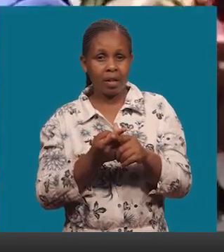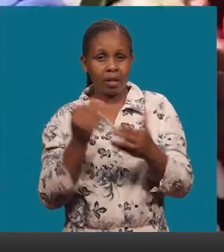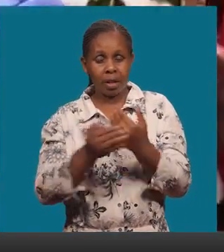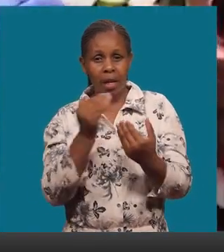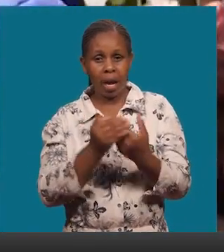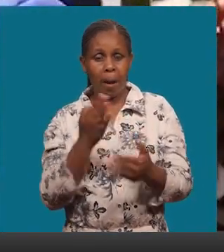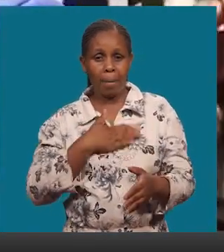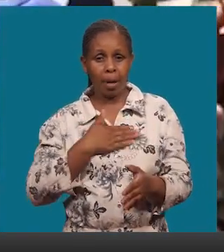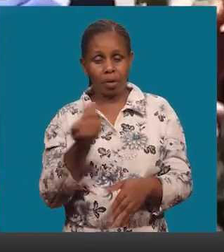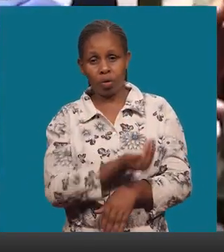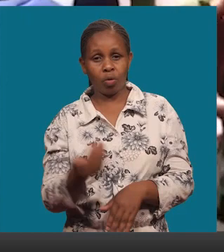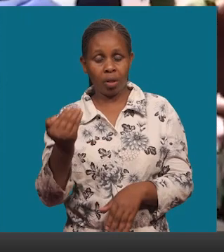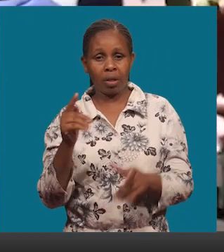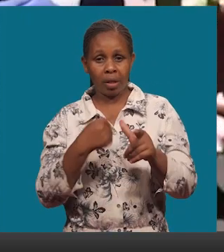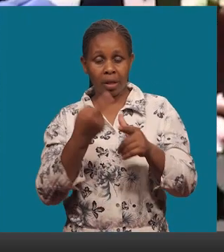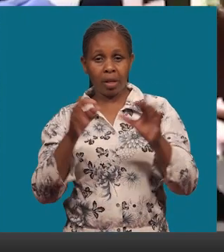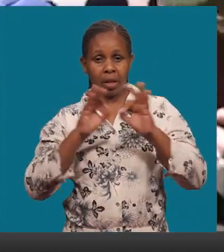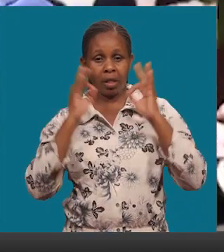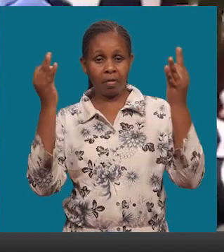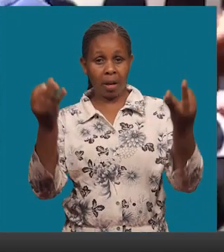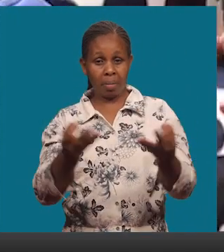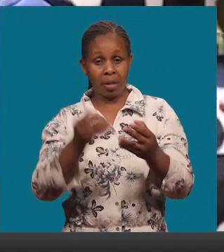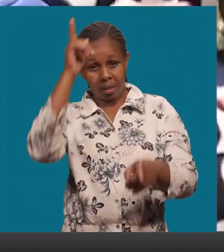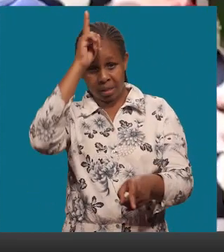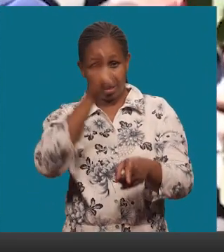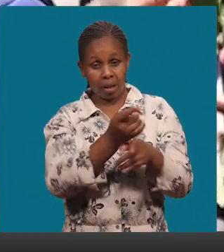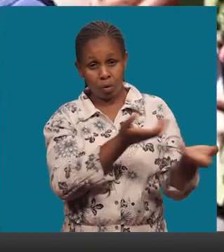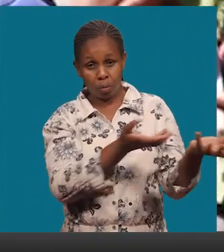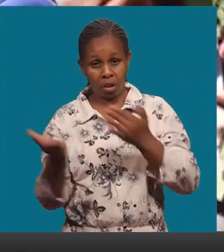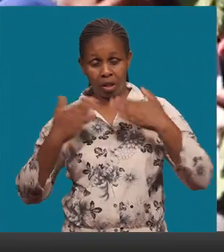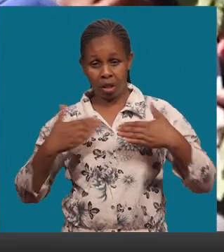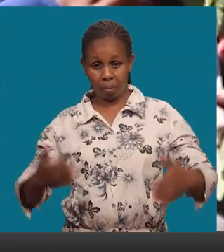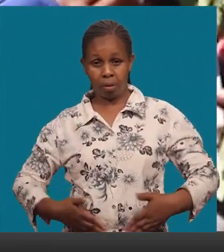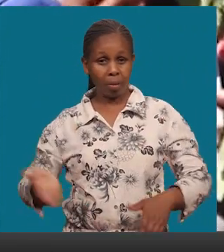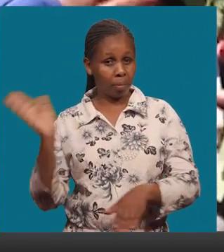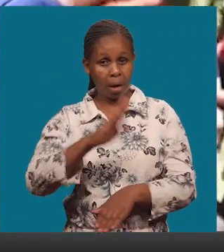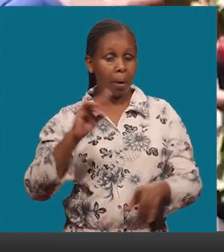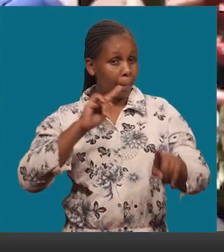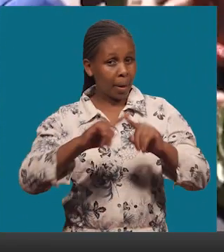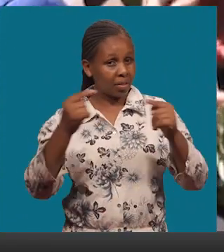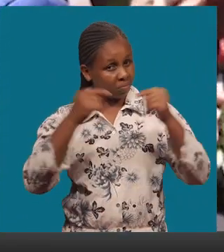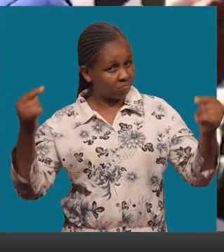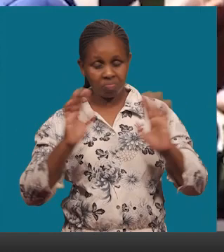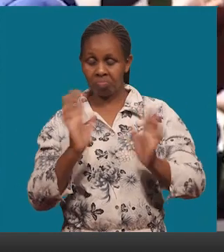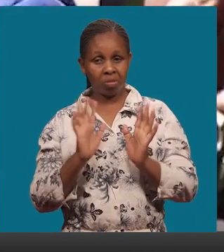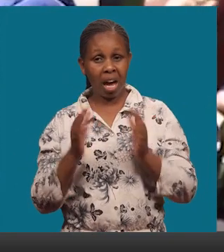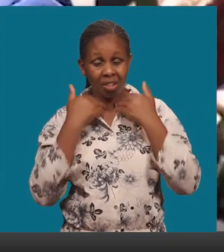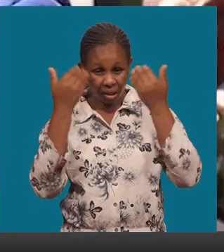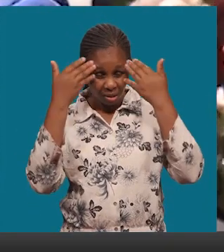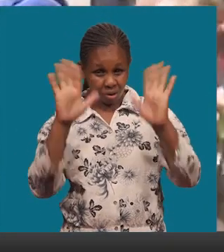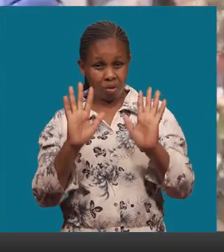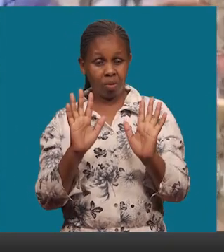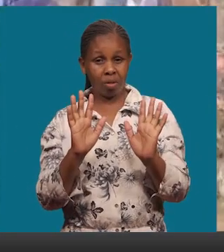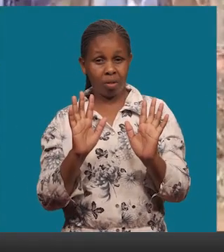children. And the family decided to bring the body back here, which I did not object. But